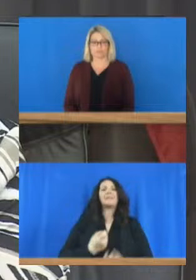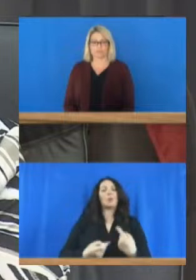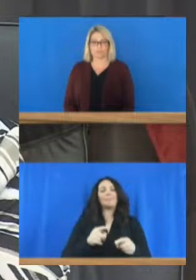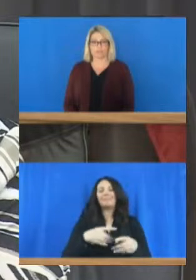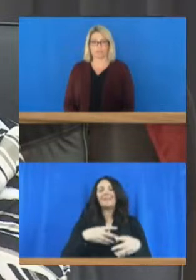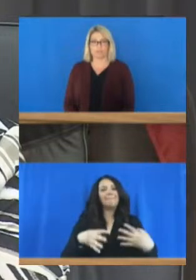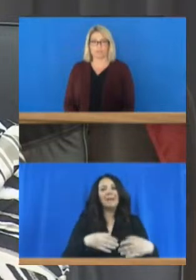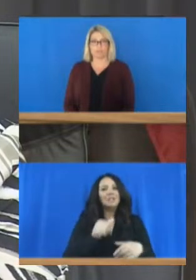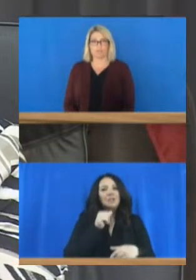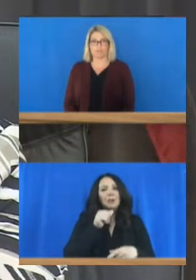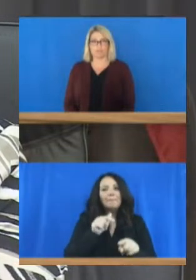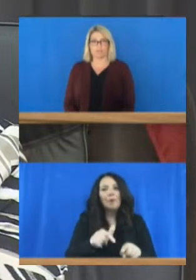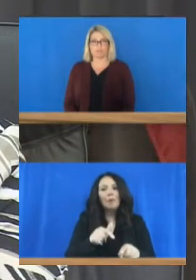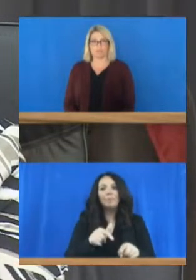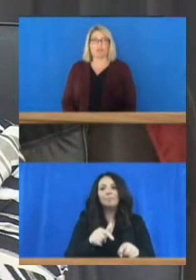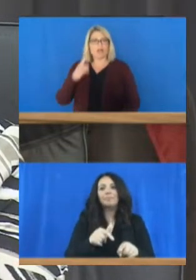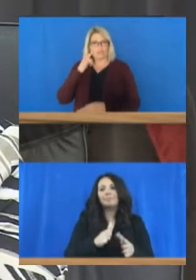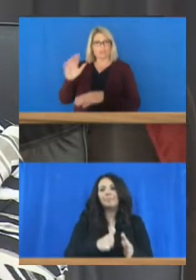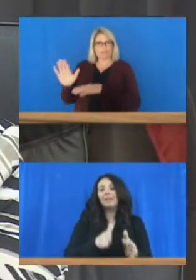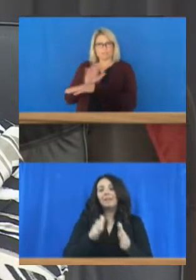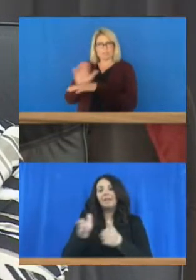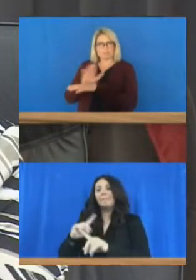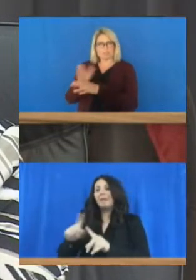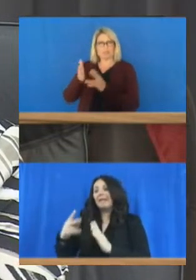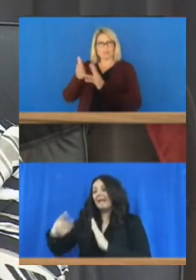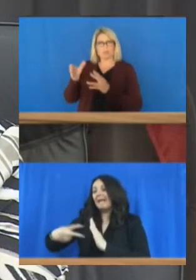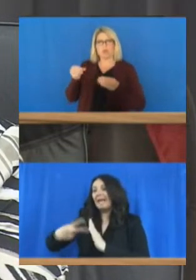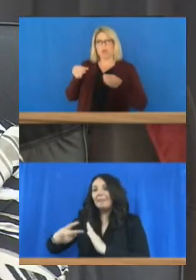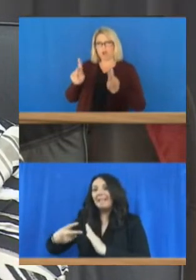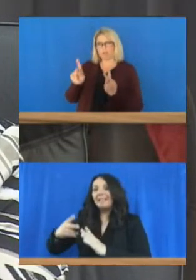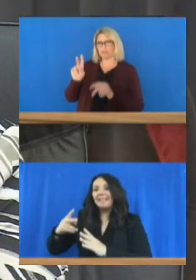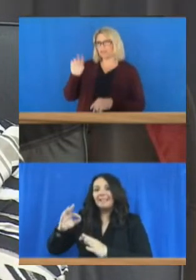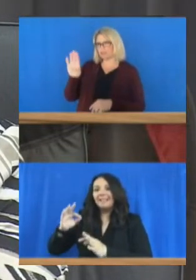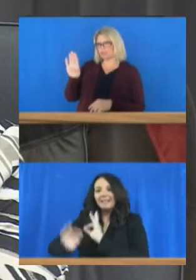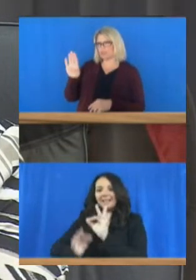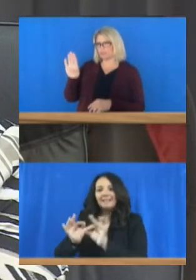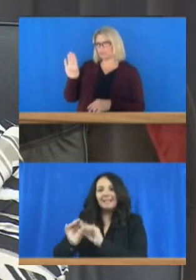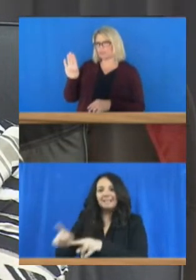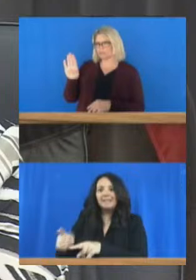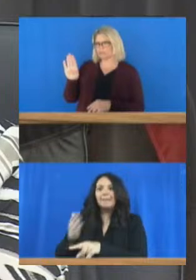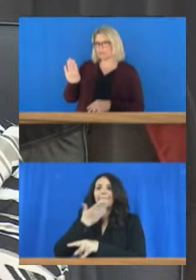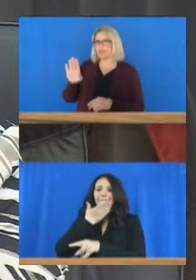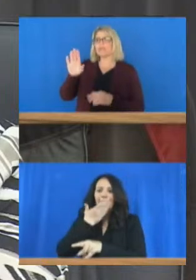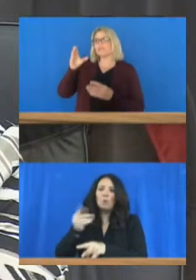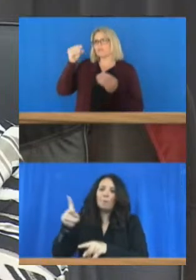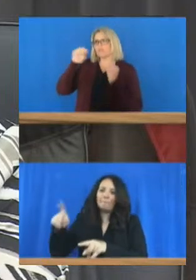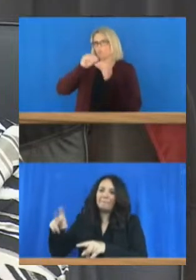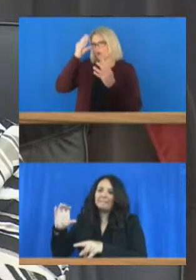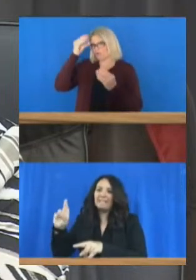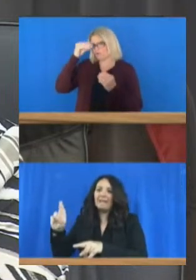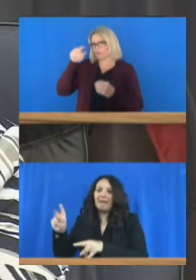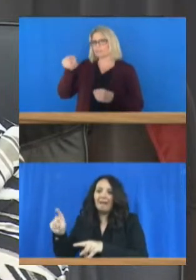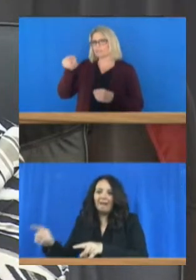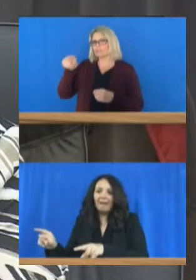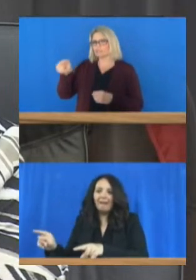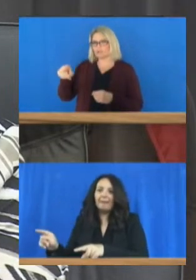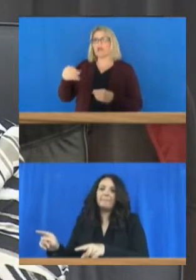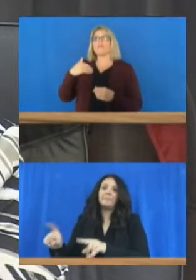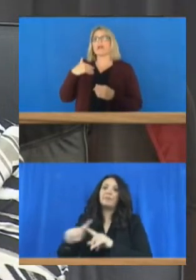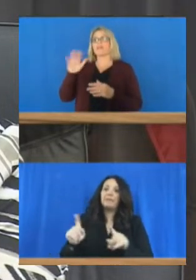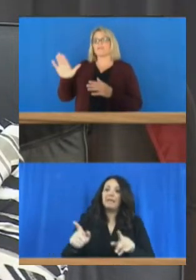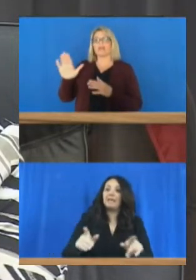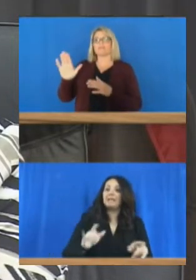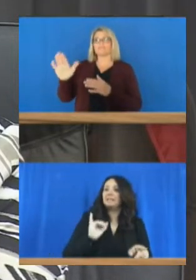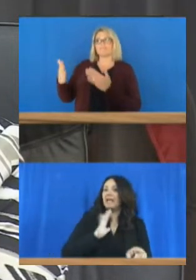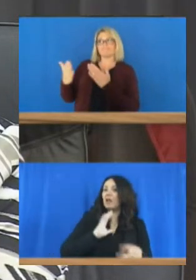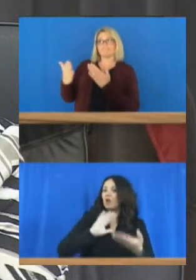of 300,000 tests that they have processed in their lab, which is a huge milestone. And we're very proud of the work that they do there. And also the